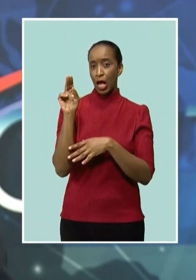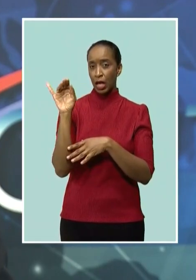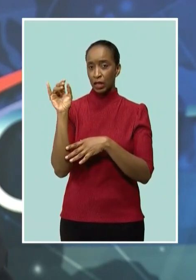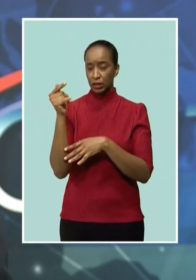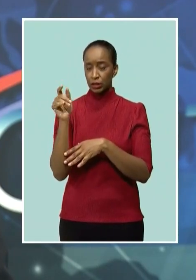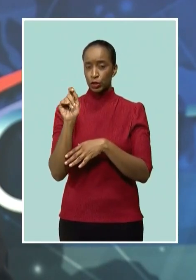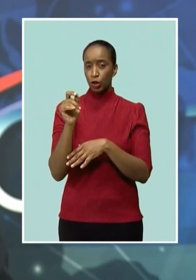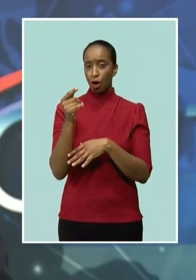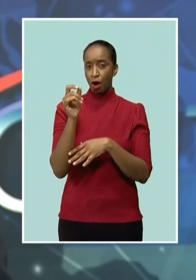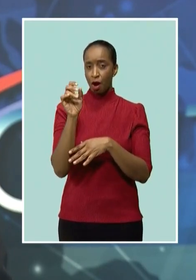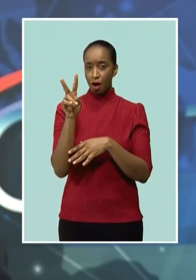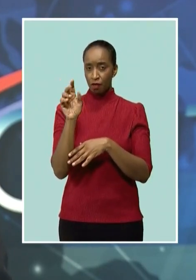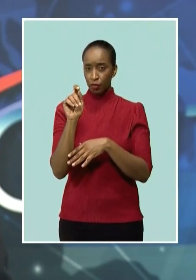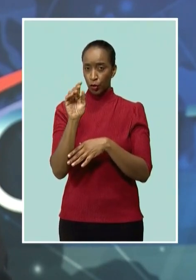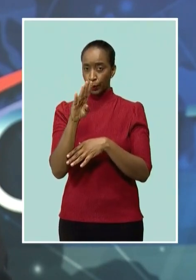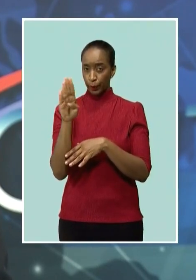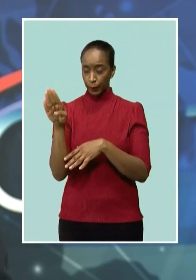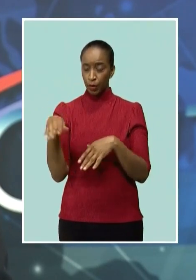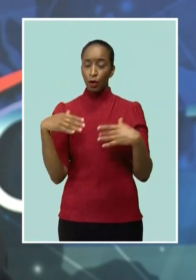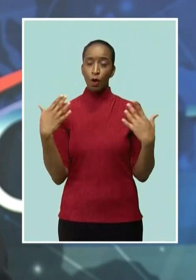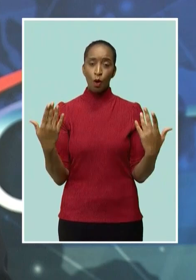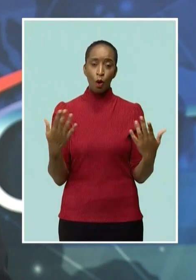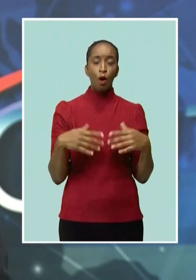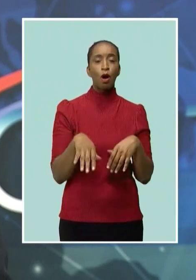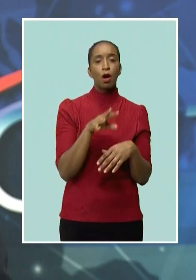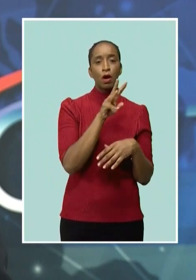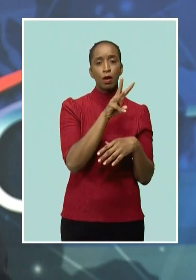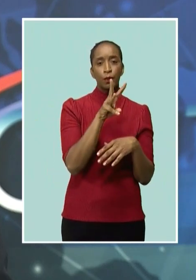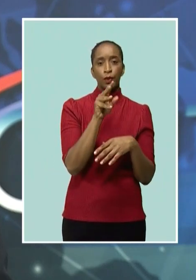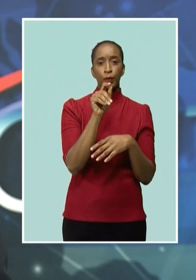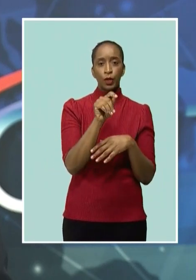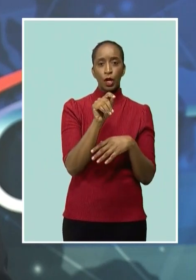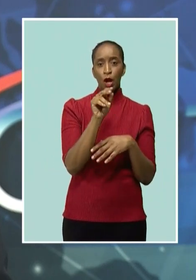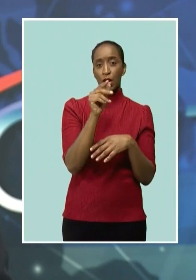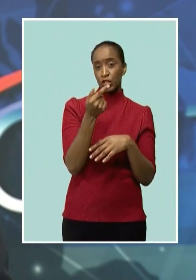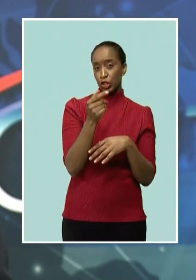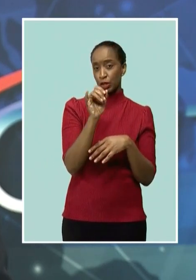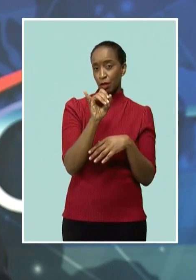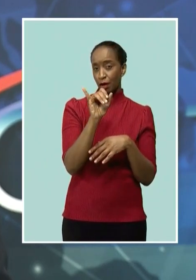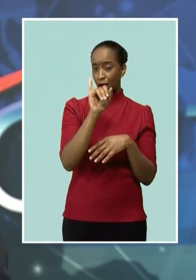www.planning.gov.bb or the Barbados Government Information Services website at